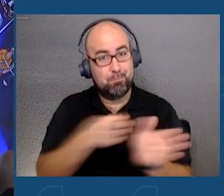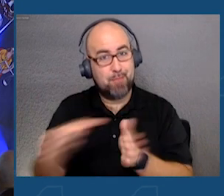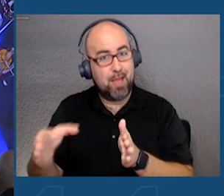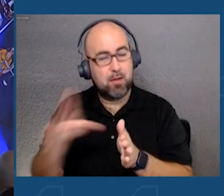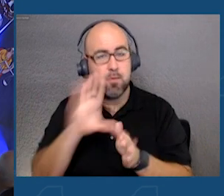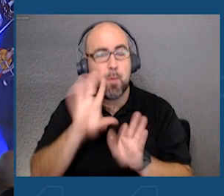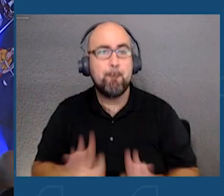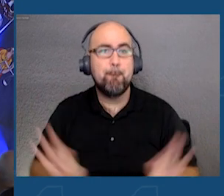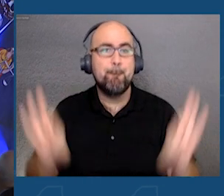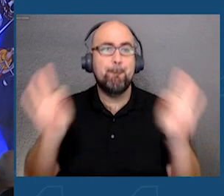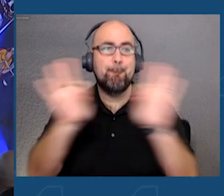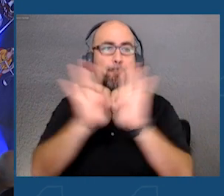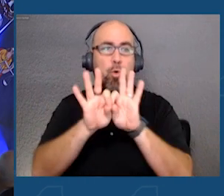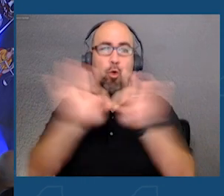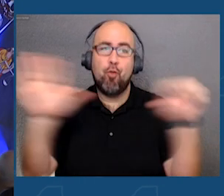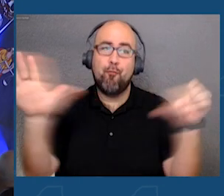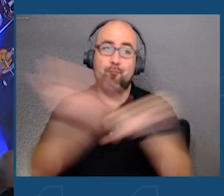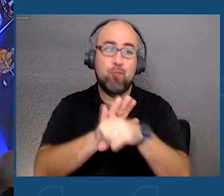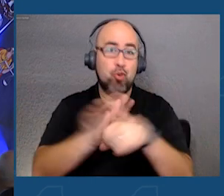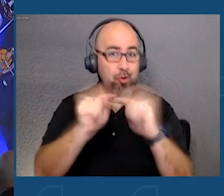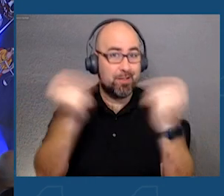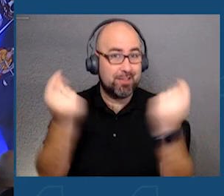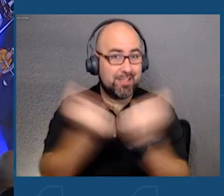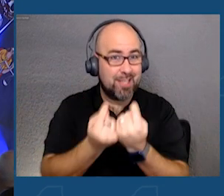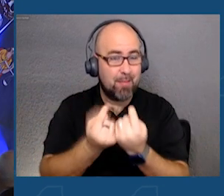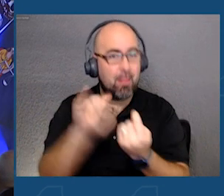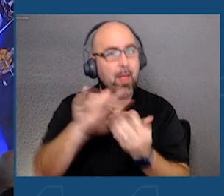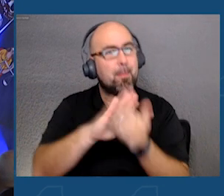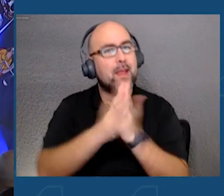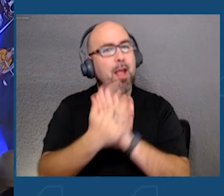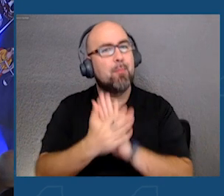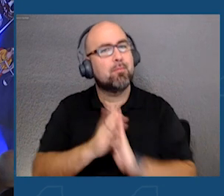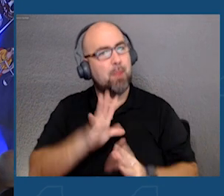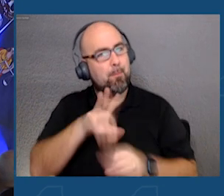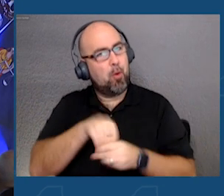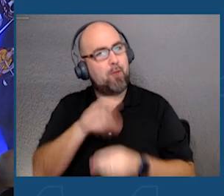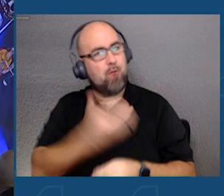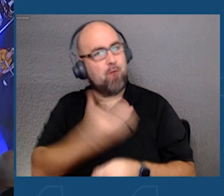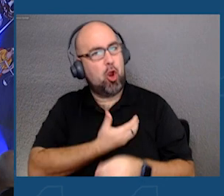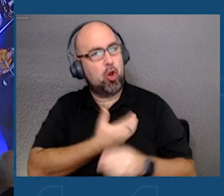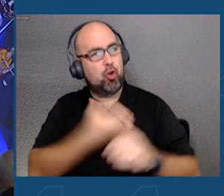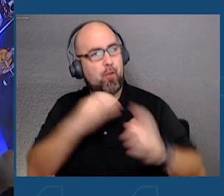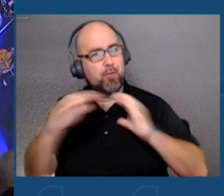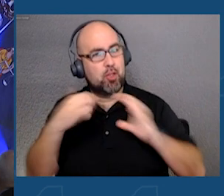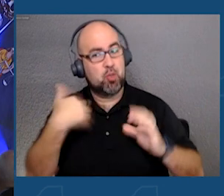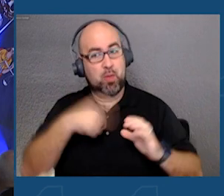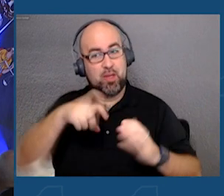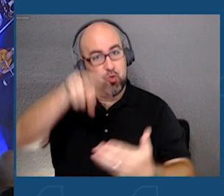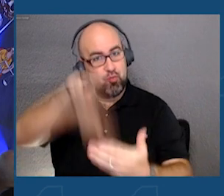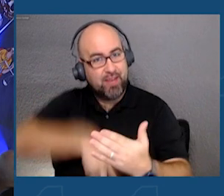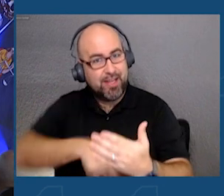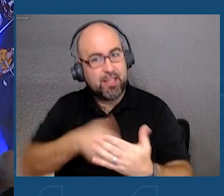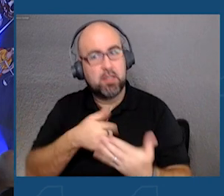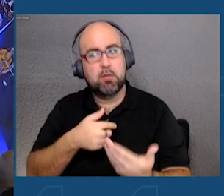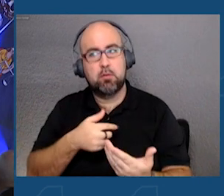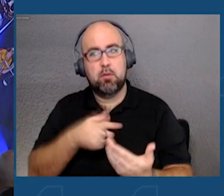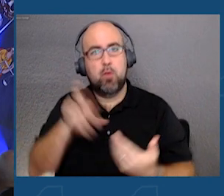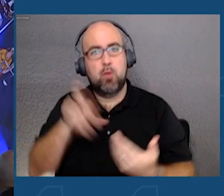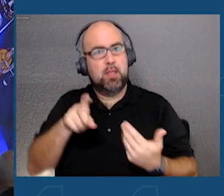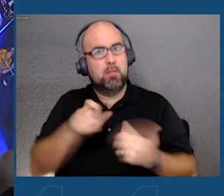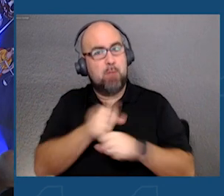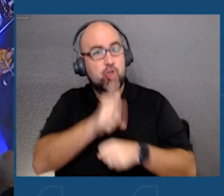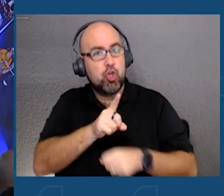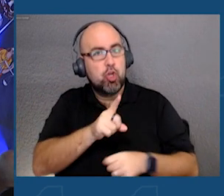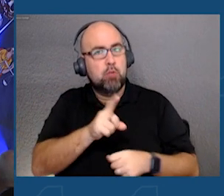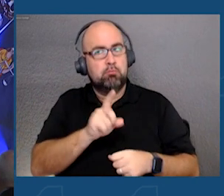team, it becomes part of the conversation. We need to read it. We need to look at, okay, what is our role in the plan? What